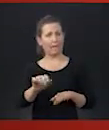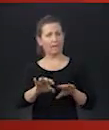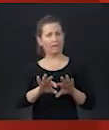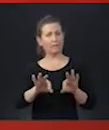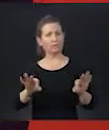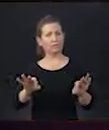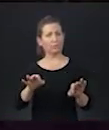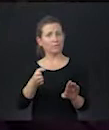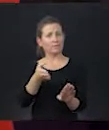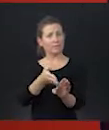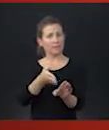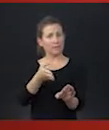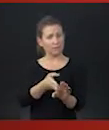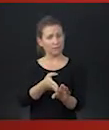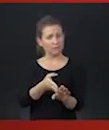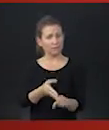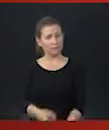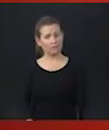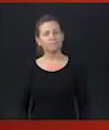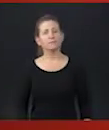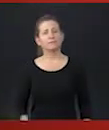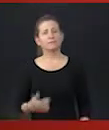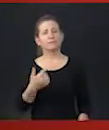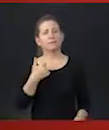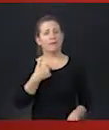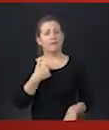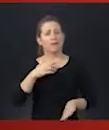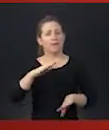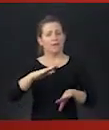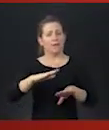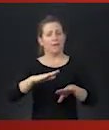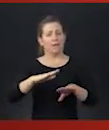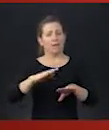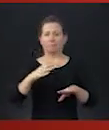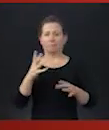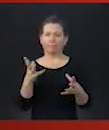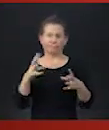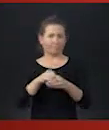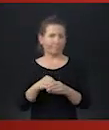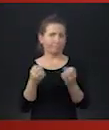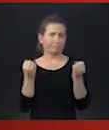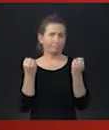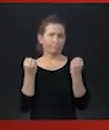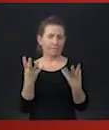disability. I live on the